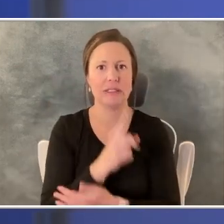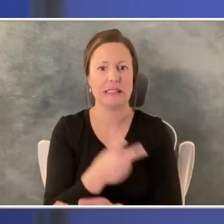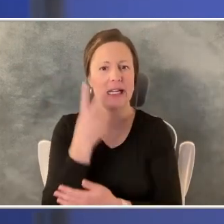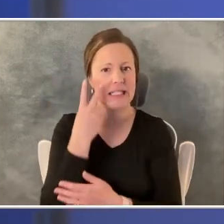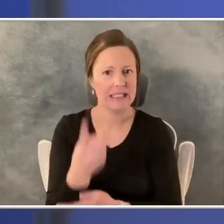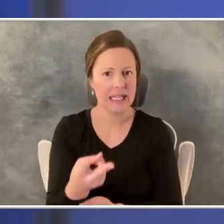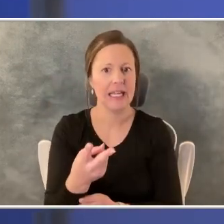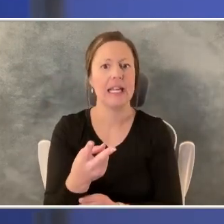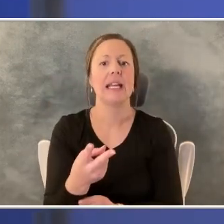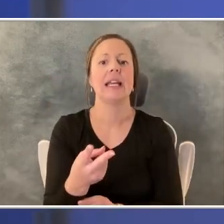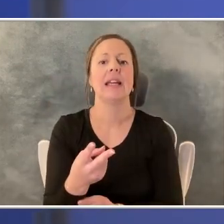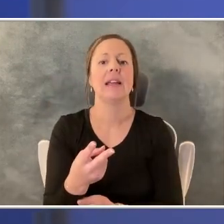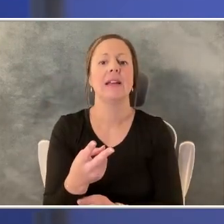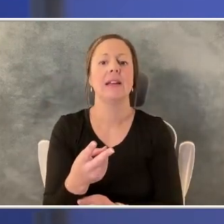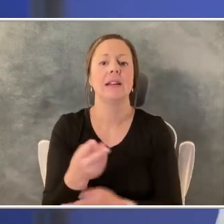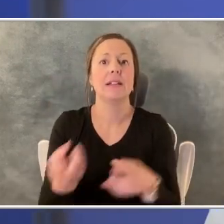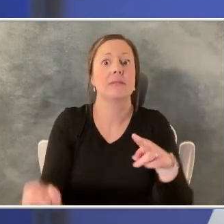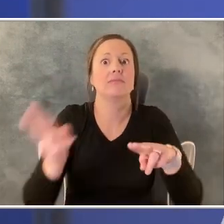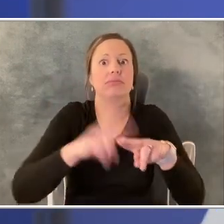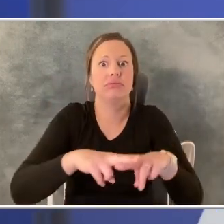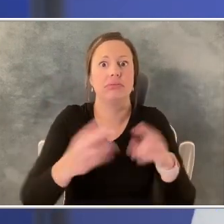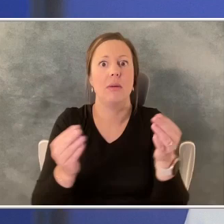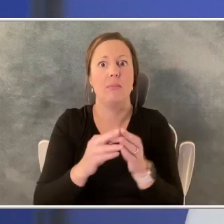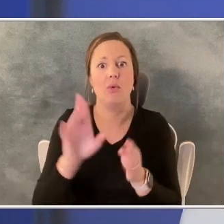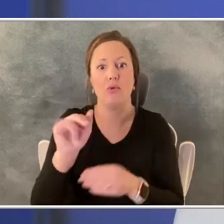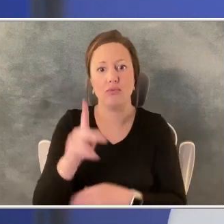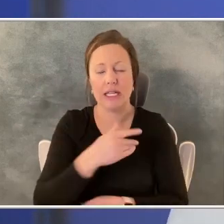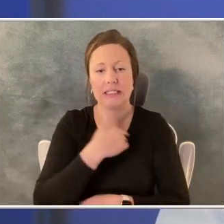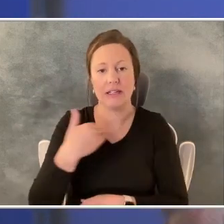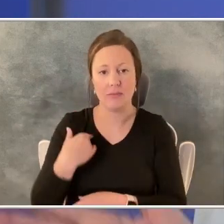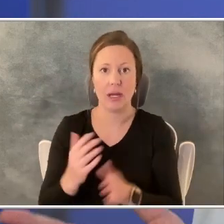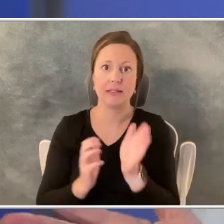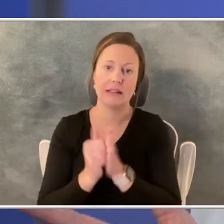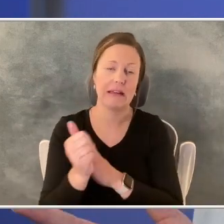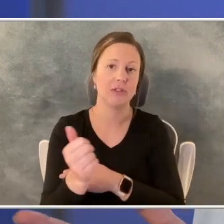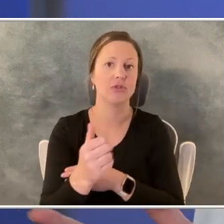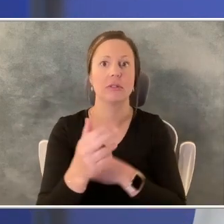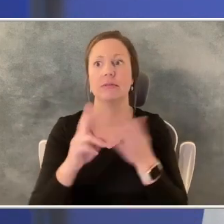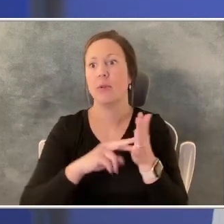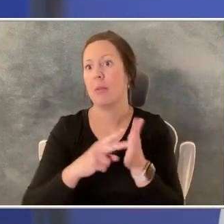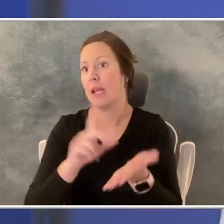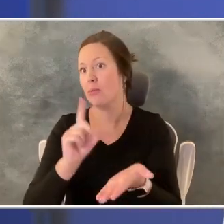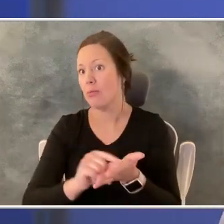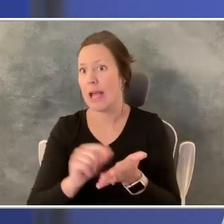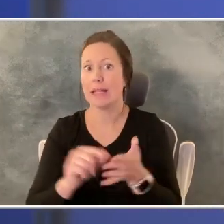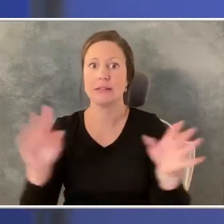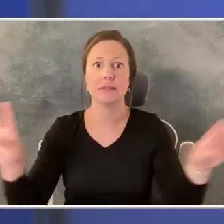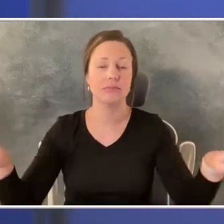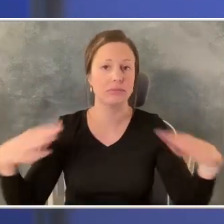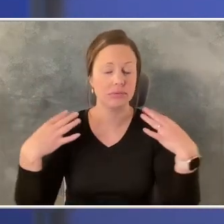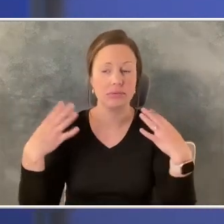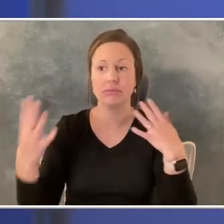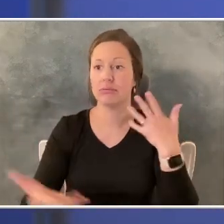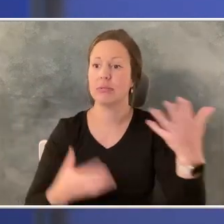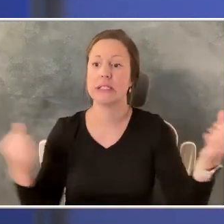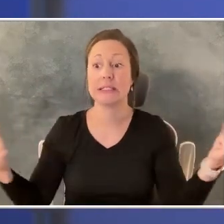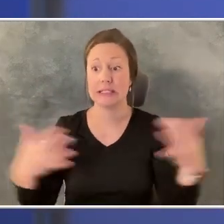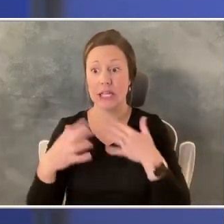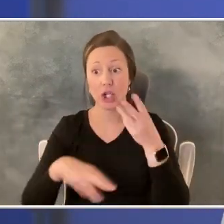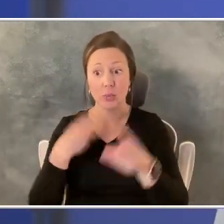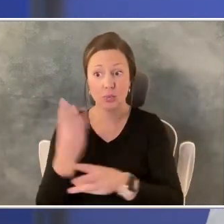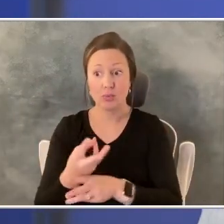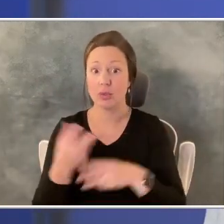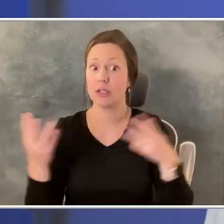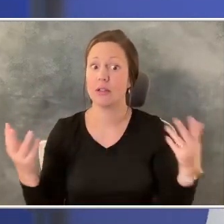statistically significant increased risk of breast cancer, called a press conference, pulled that genie out of the bottle and scared the entire world away